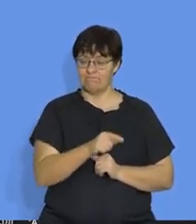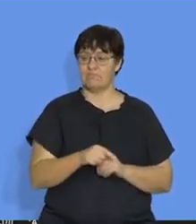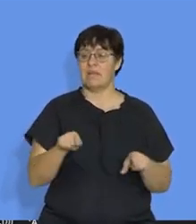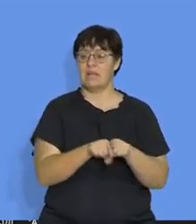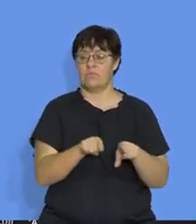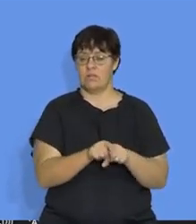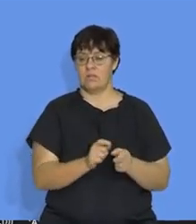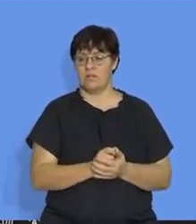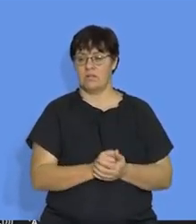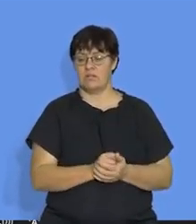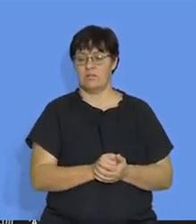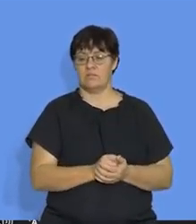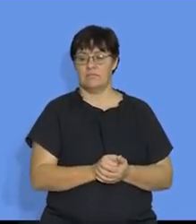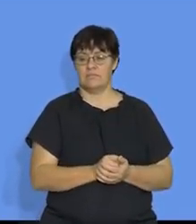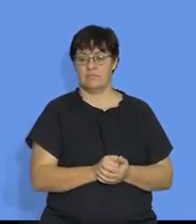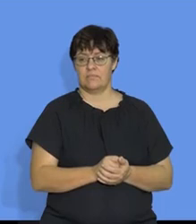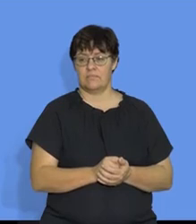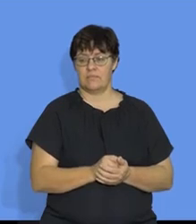So this sum is equal to